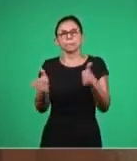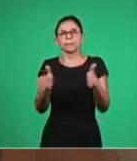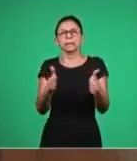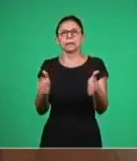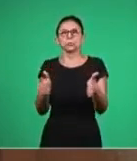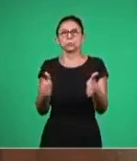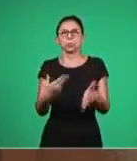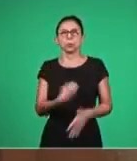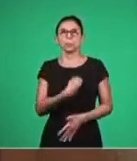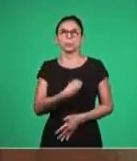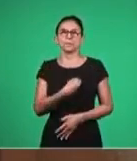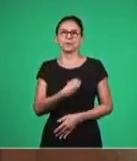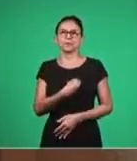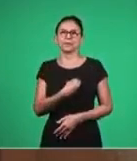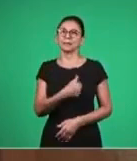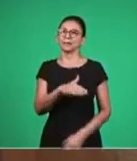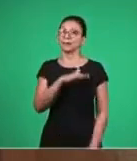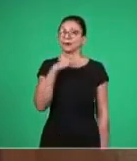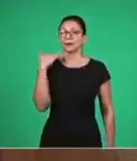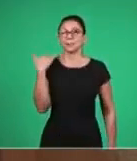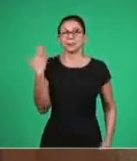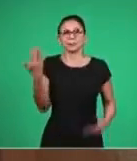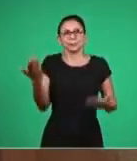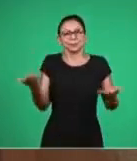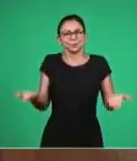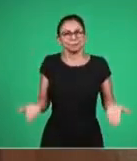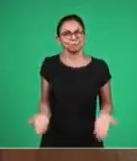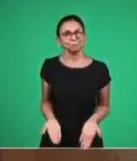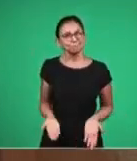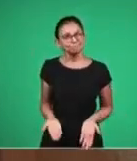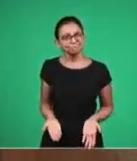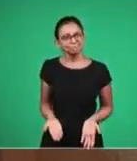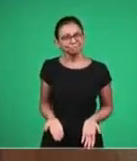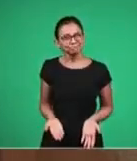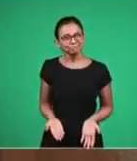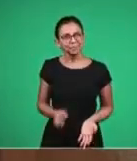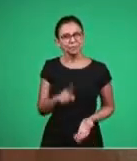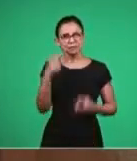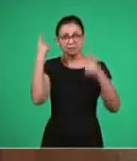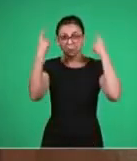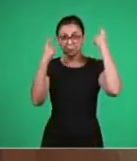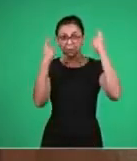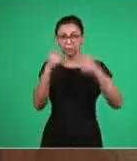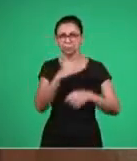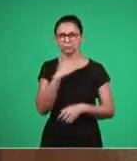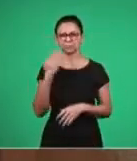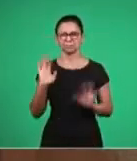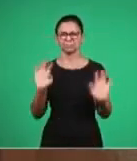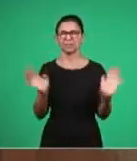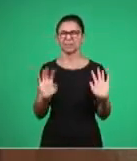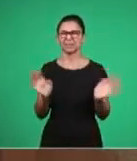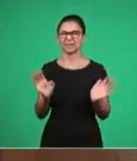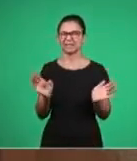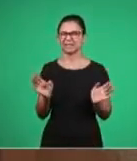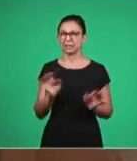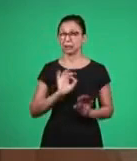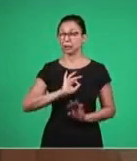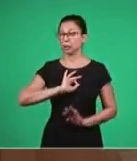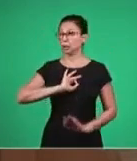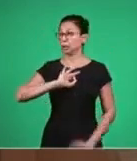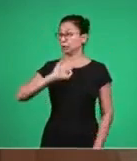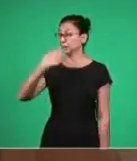life, which is death. It will come, and no one is going to be worried with death,